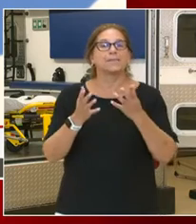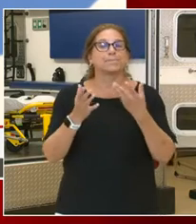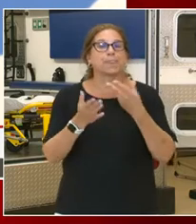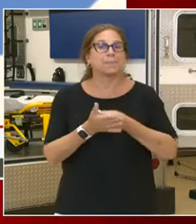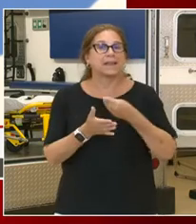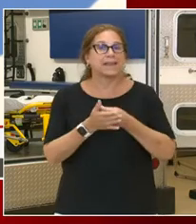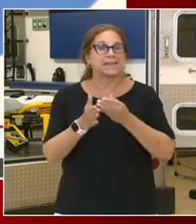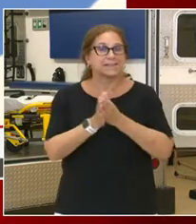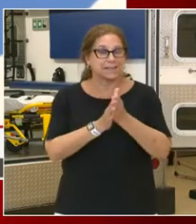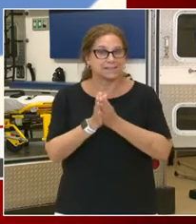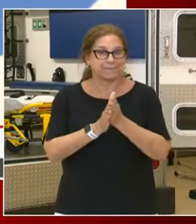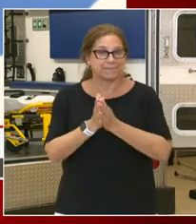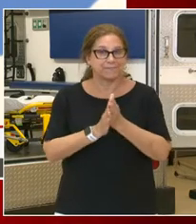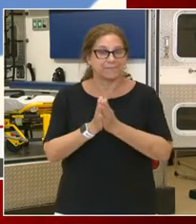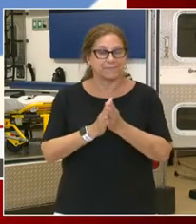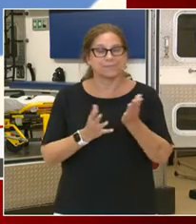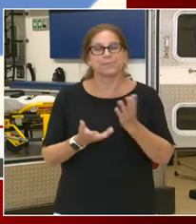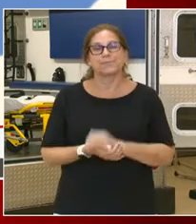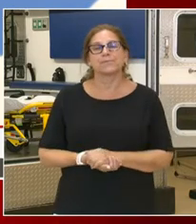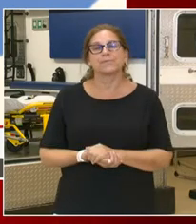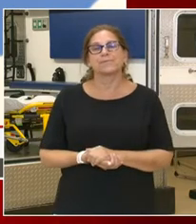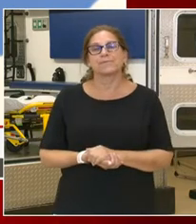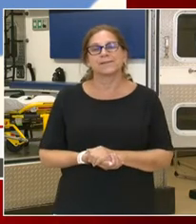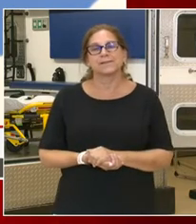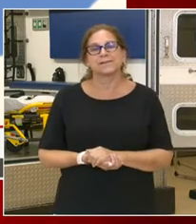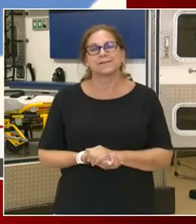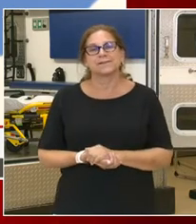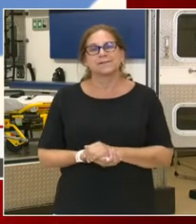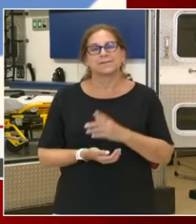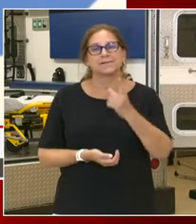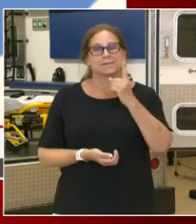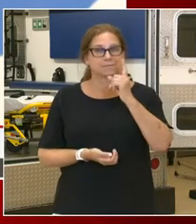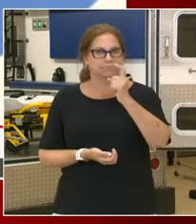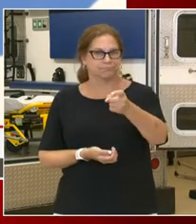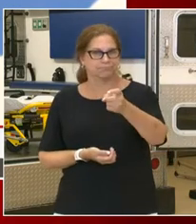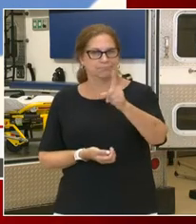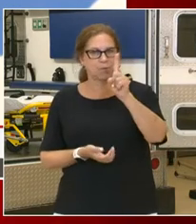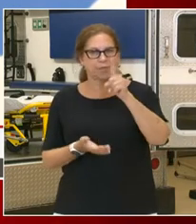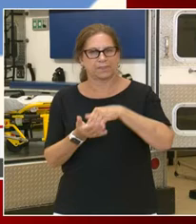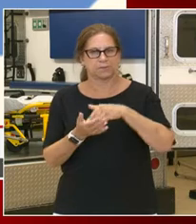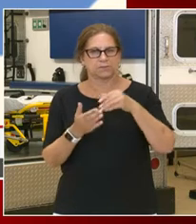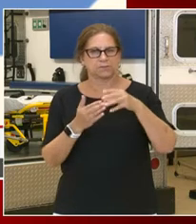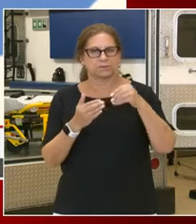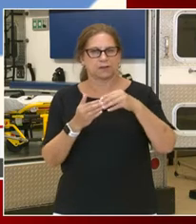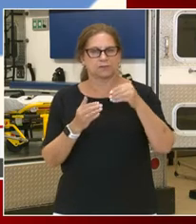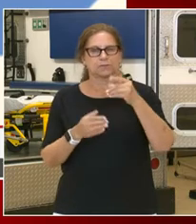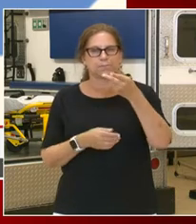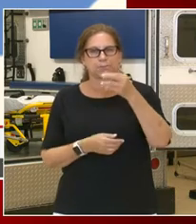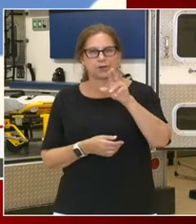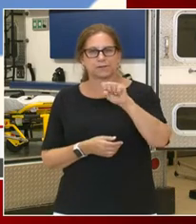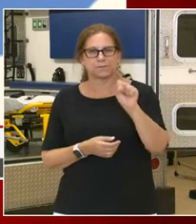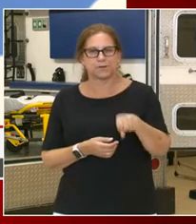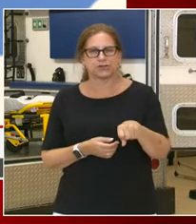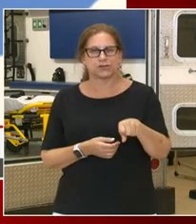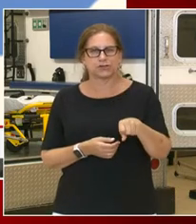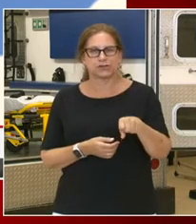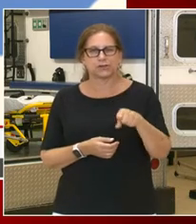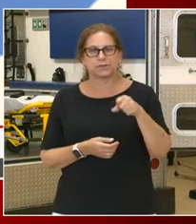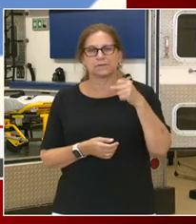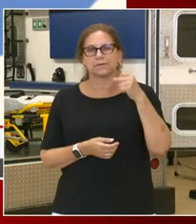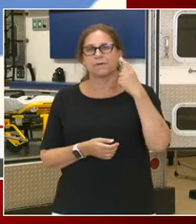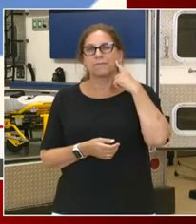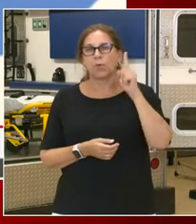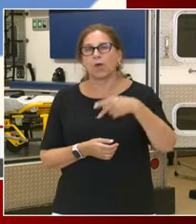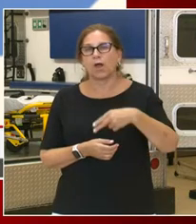we're probably going to offer a $1,000 scholarship per semester to every high-need student because we